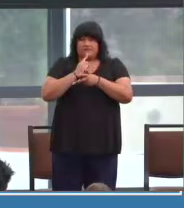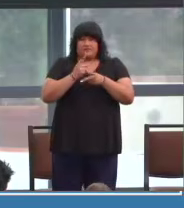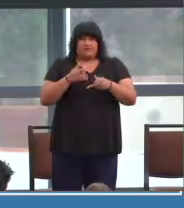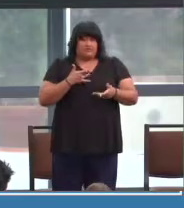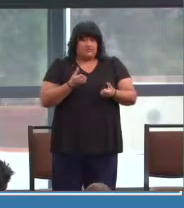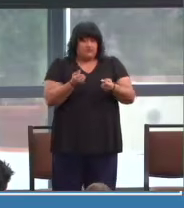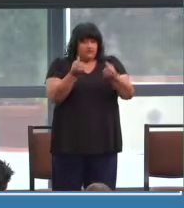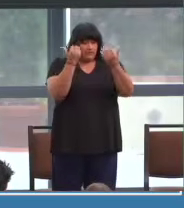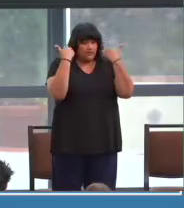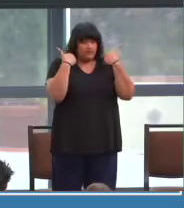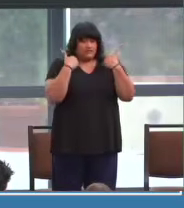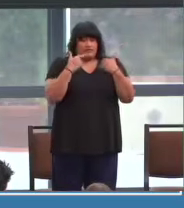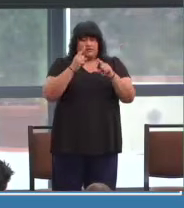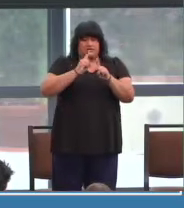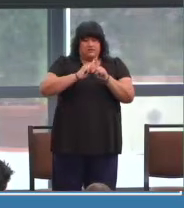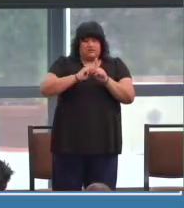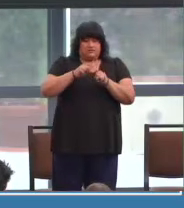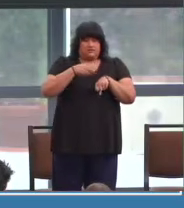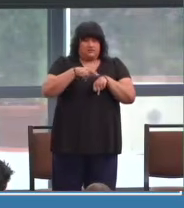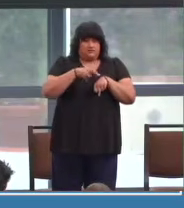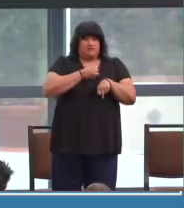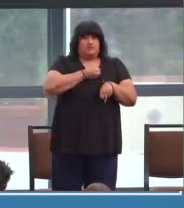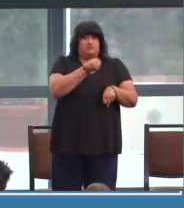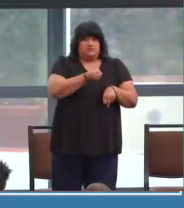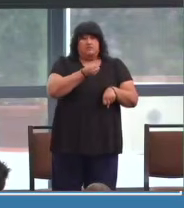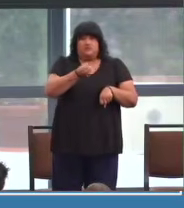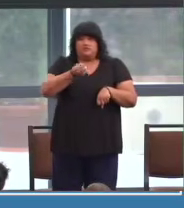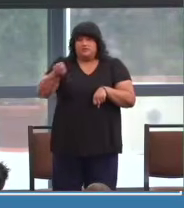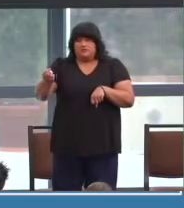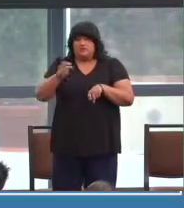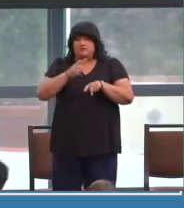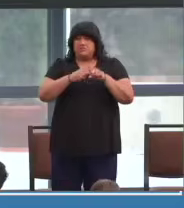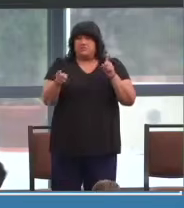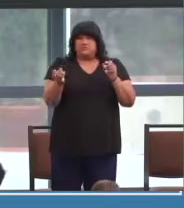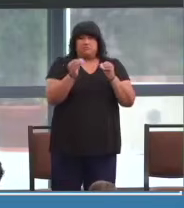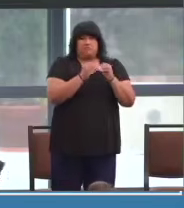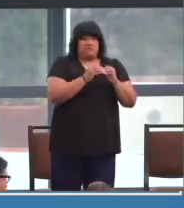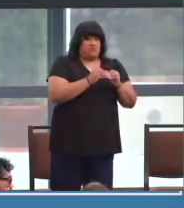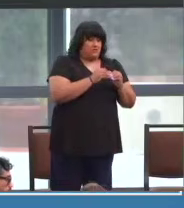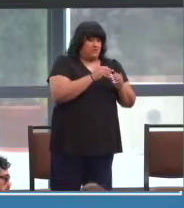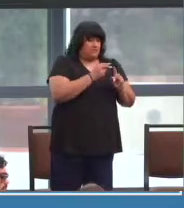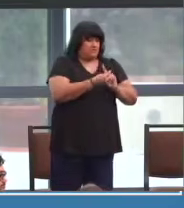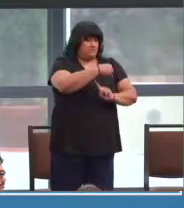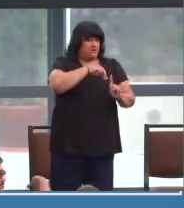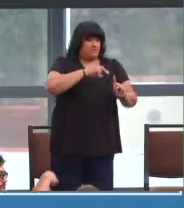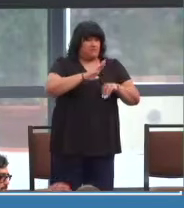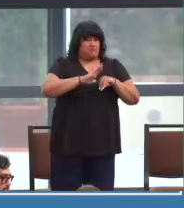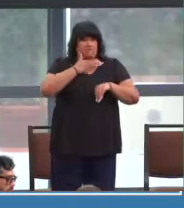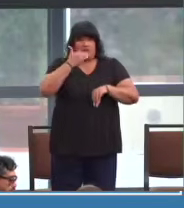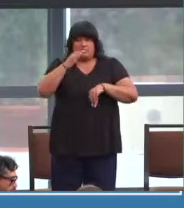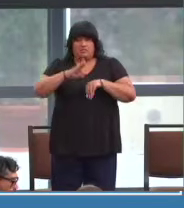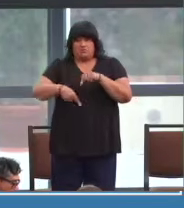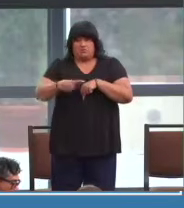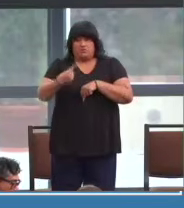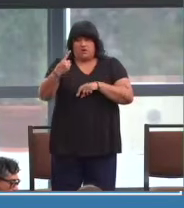maybe refer you to different doctors, but really, in this case, more brains are better than one. And so you might have the kidney doctor, the dermatologist,